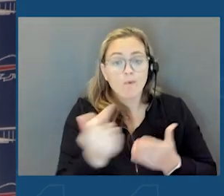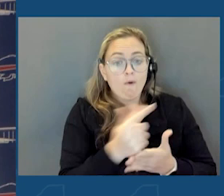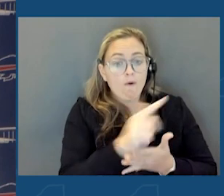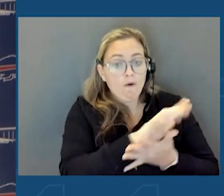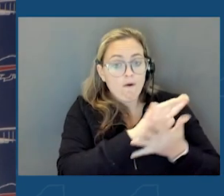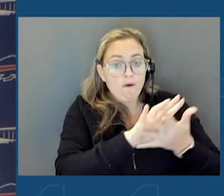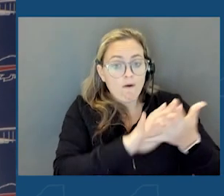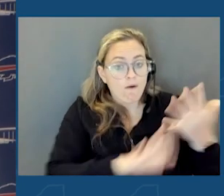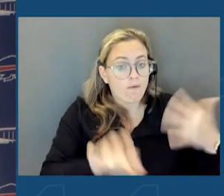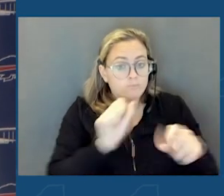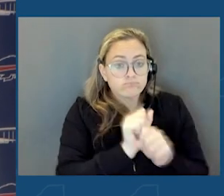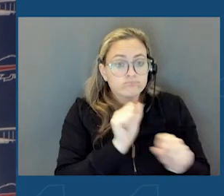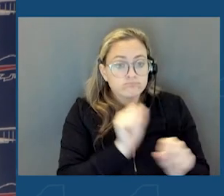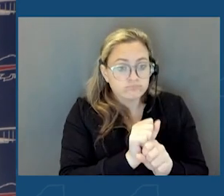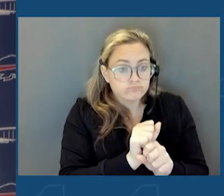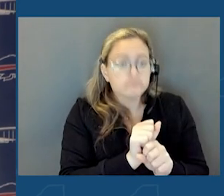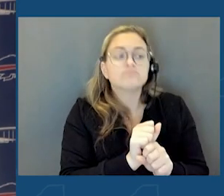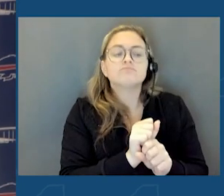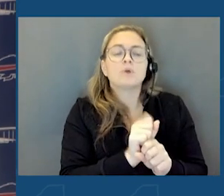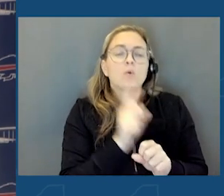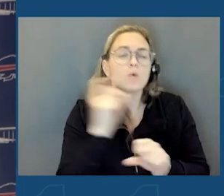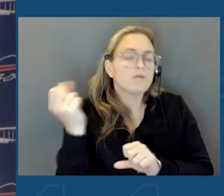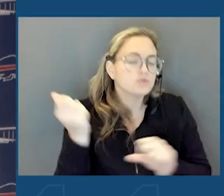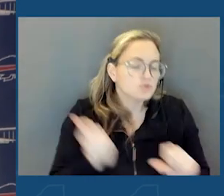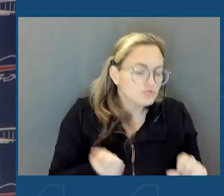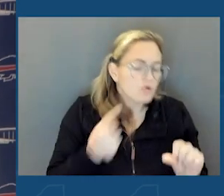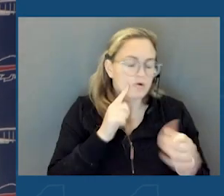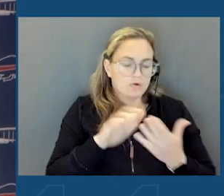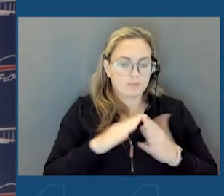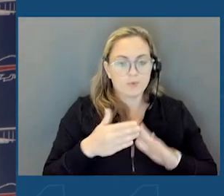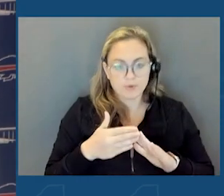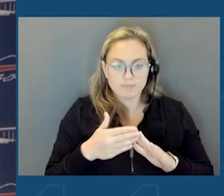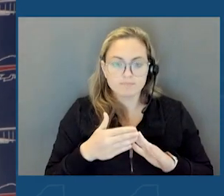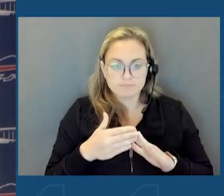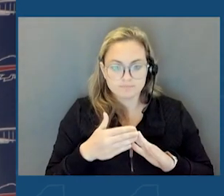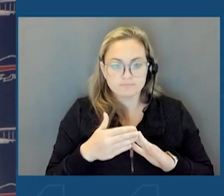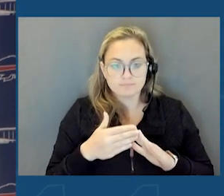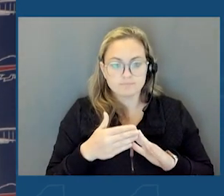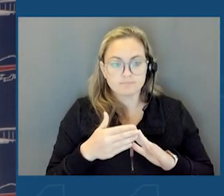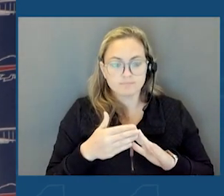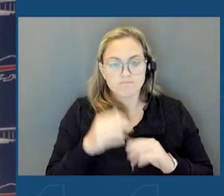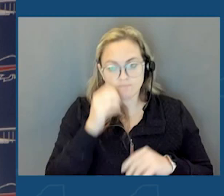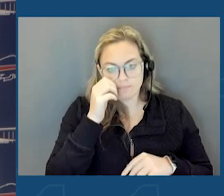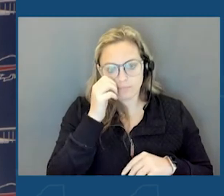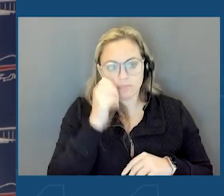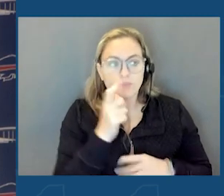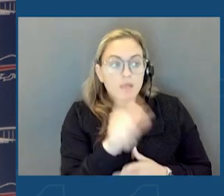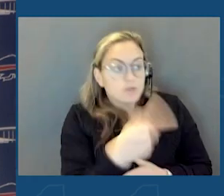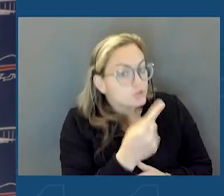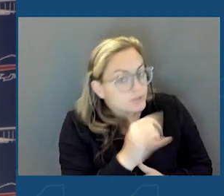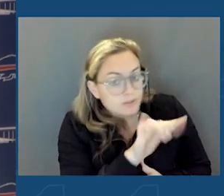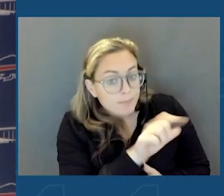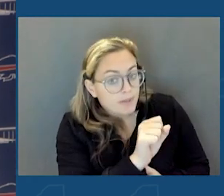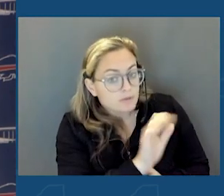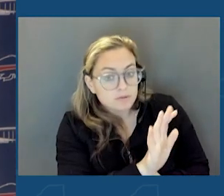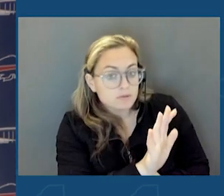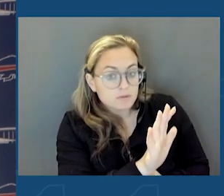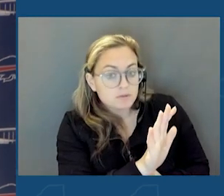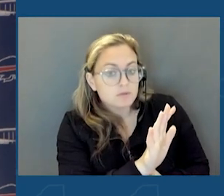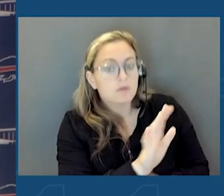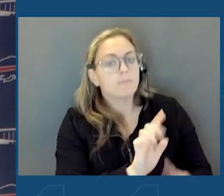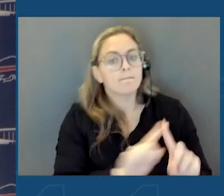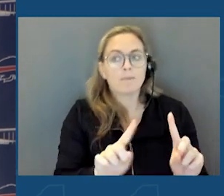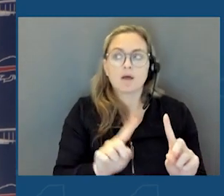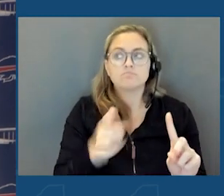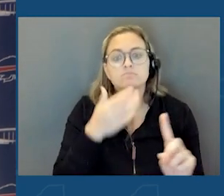work, we are going to have a stronger community as a result of this deal. Not just the Buffalo Bills for the next 30 years, but a